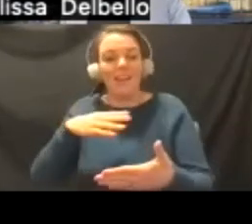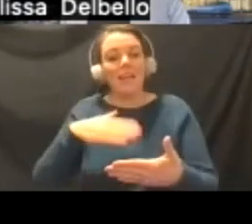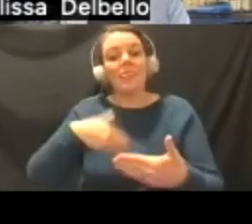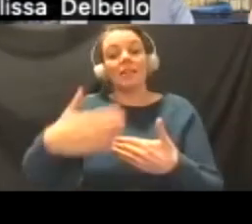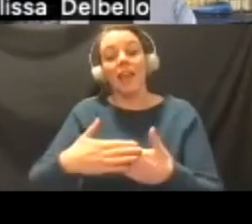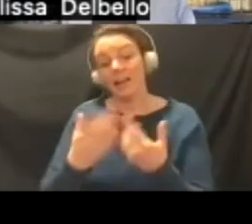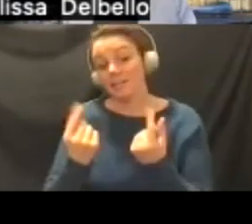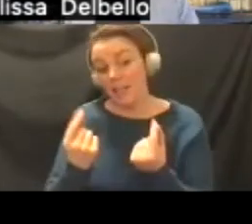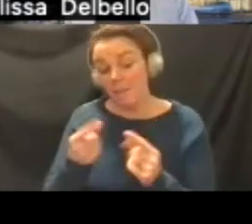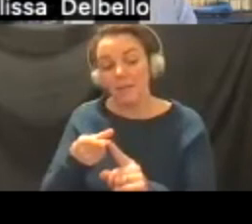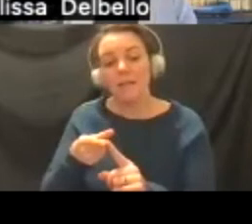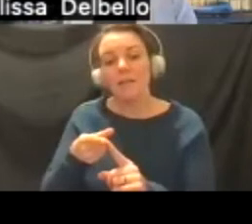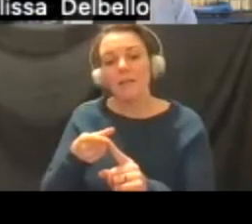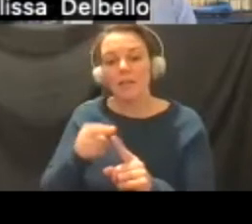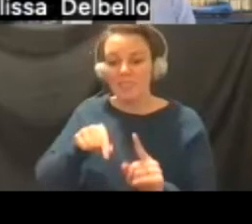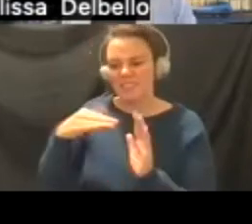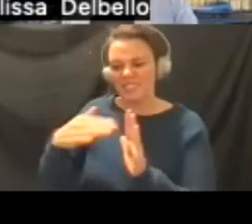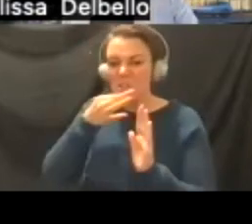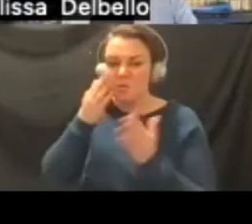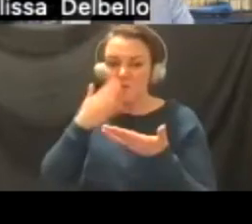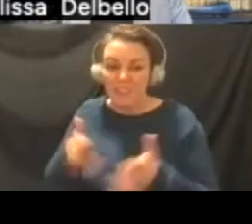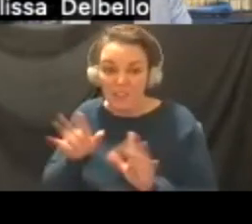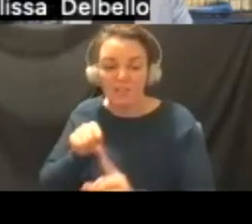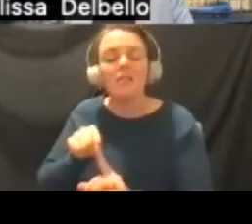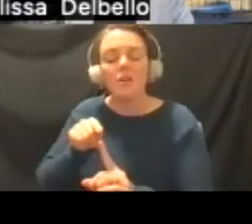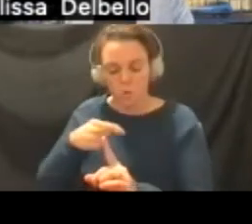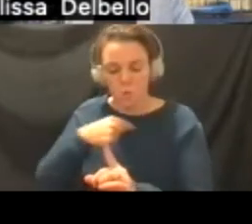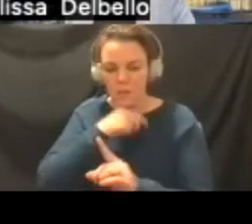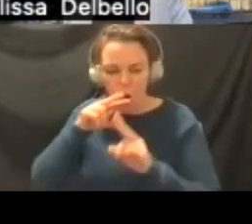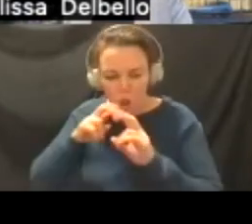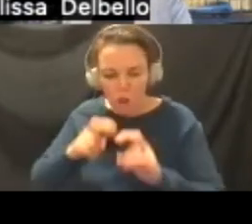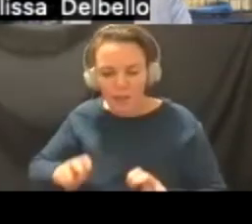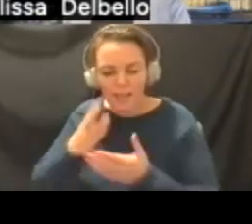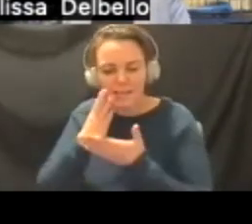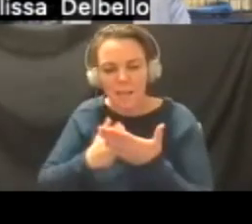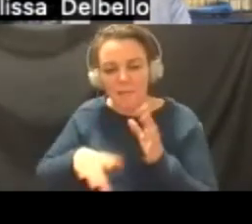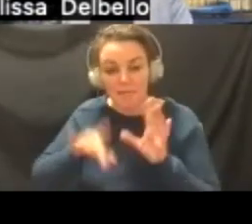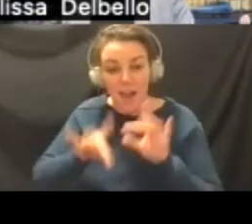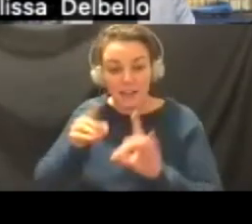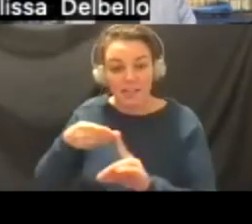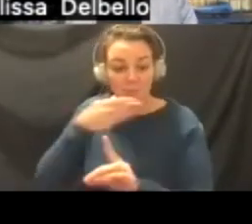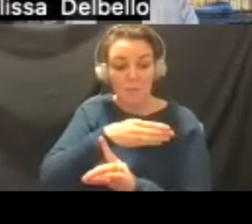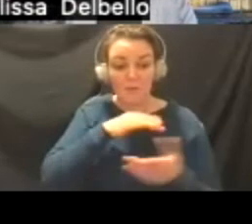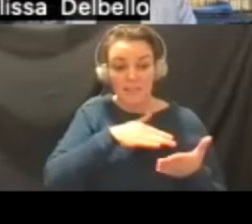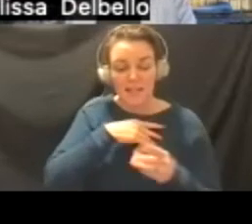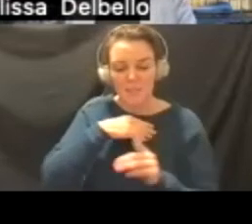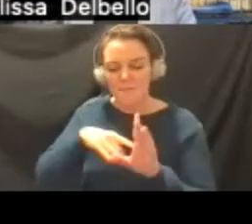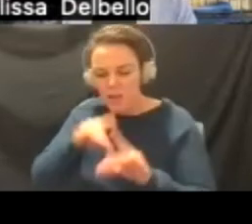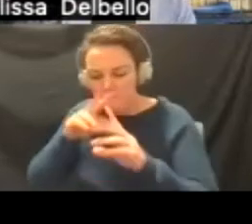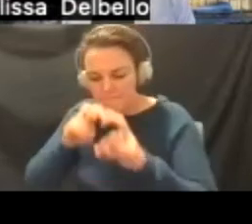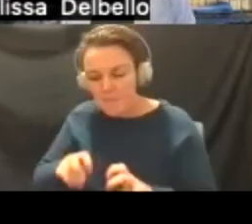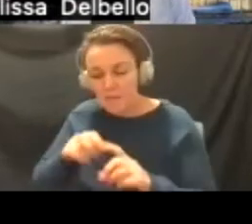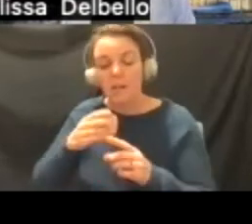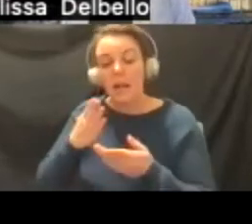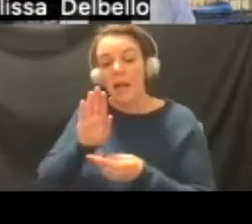at, and this is a study that we're almost done with, look at some of these findings and see if at baseline in a